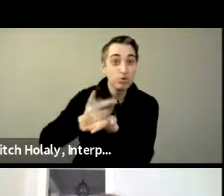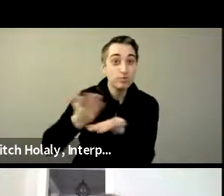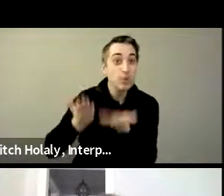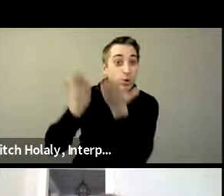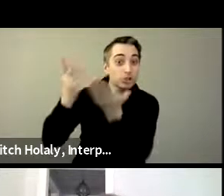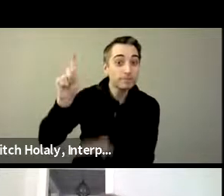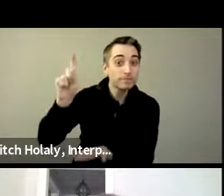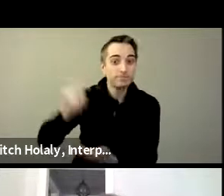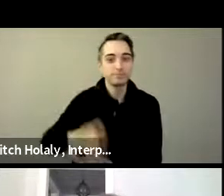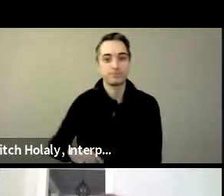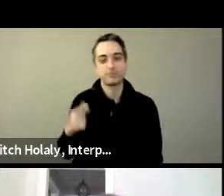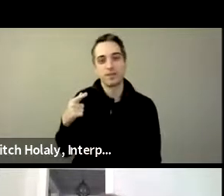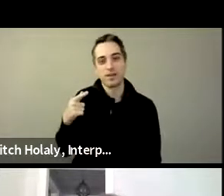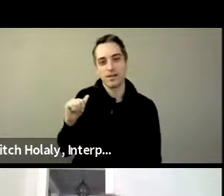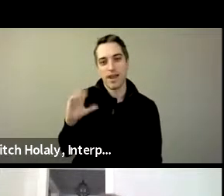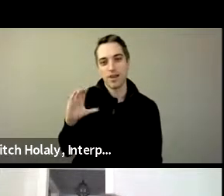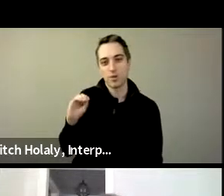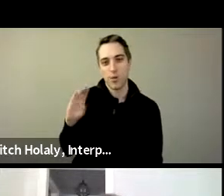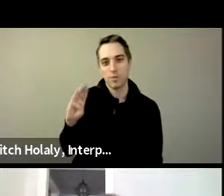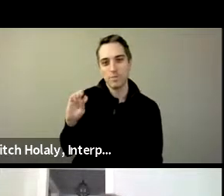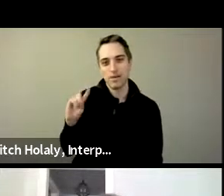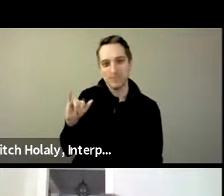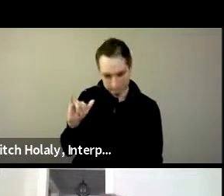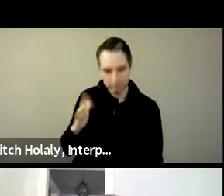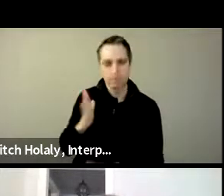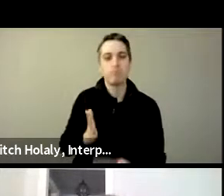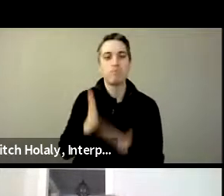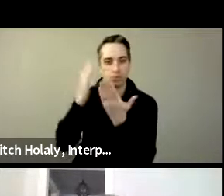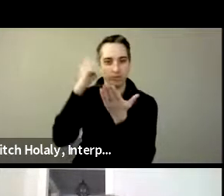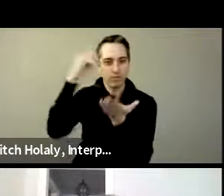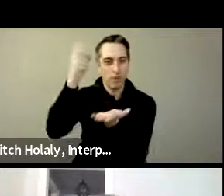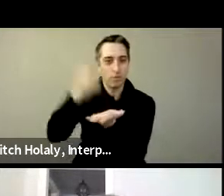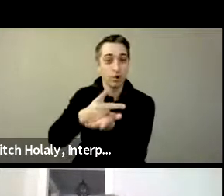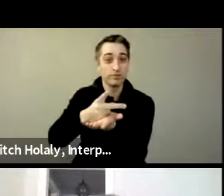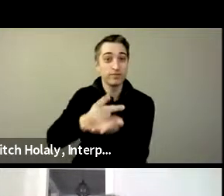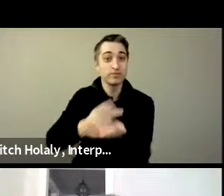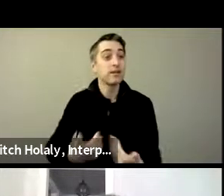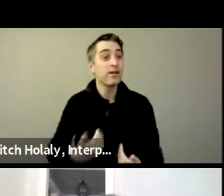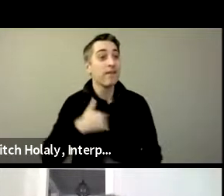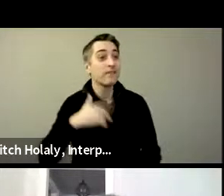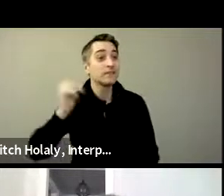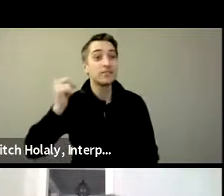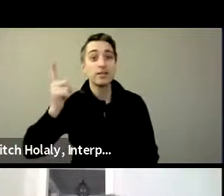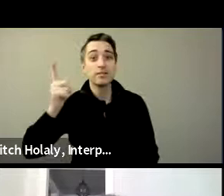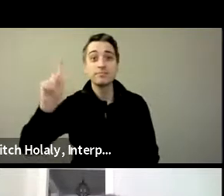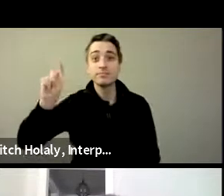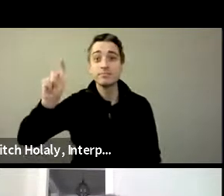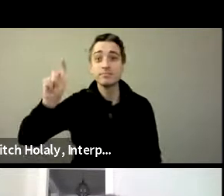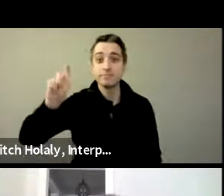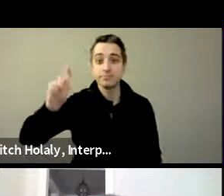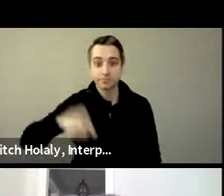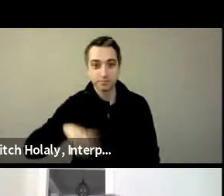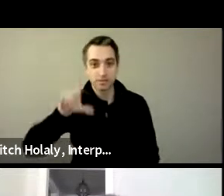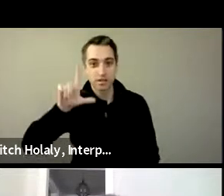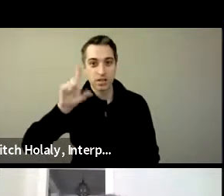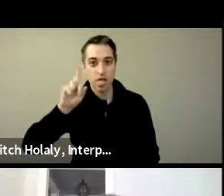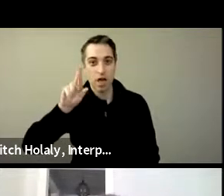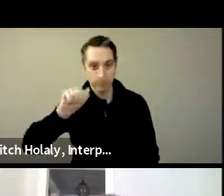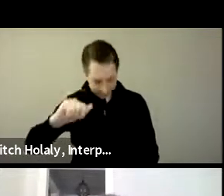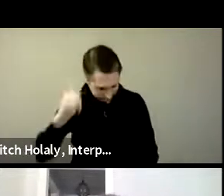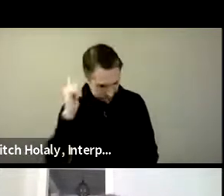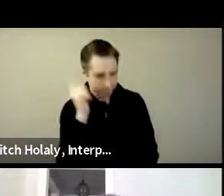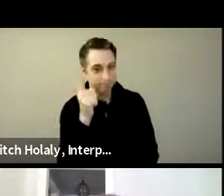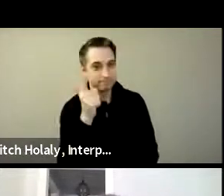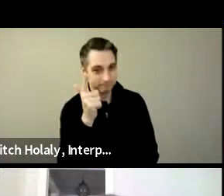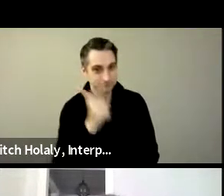Motion to approve. Motion has been made by Commissioner Gasco Bentley. Do I have a second? Second. The